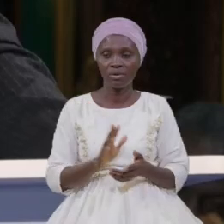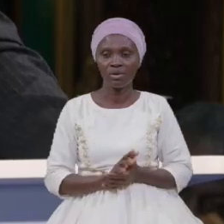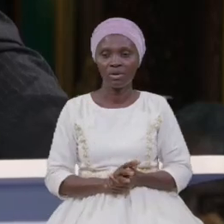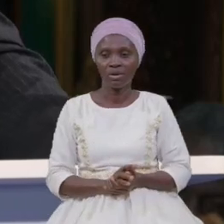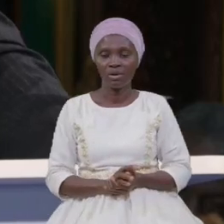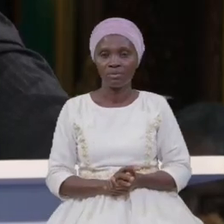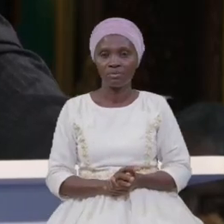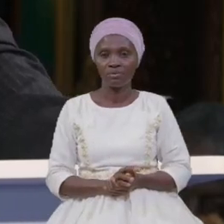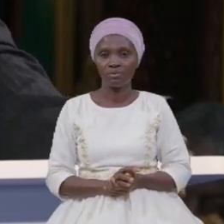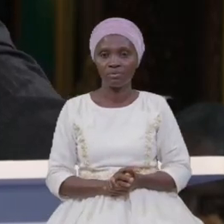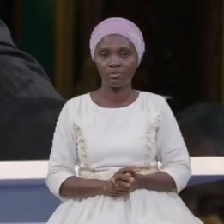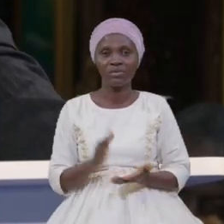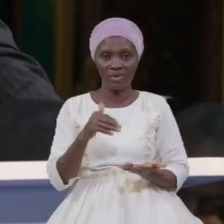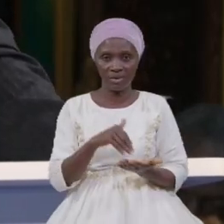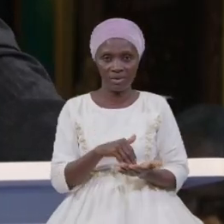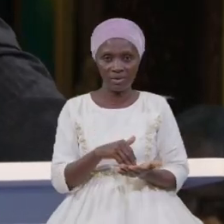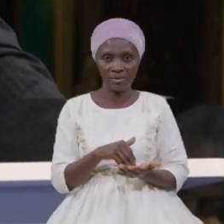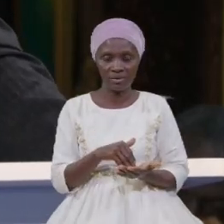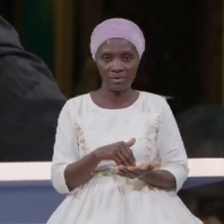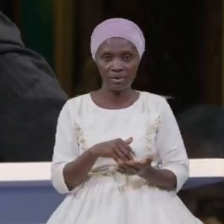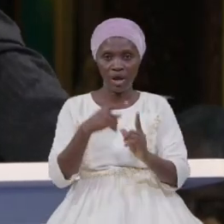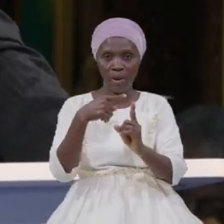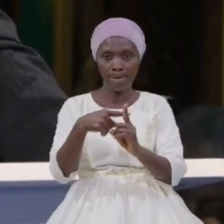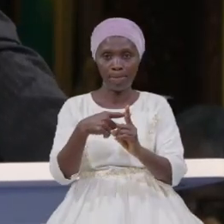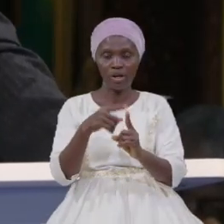+234 91 54 44 92 63. Let me call it over again.